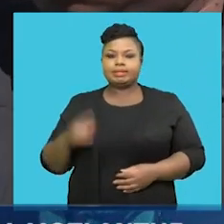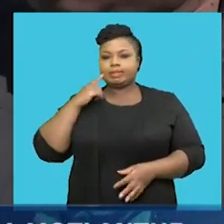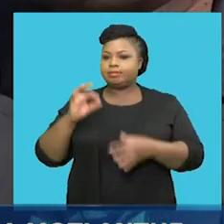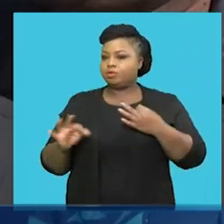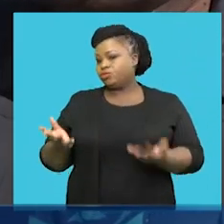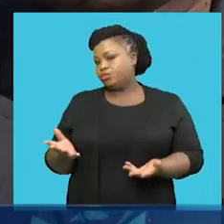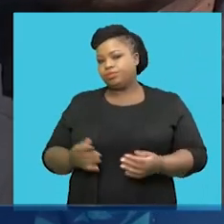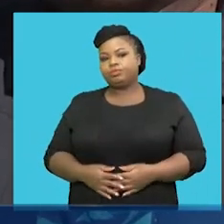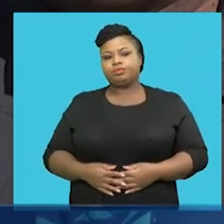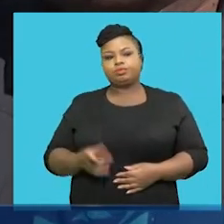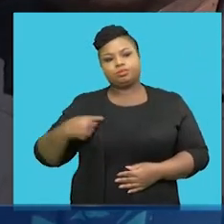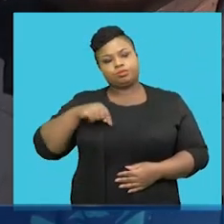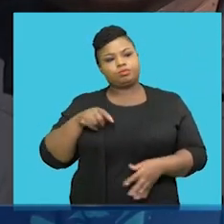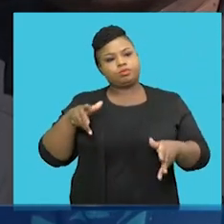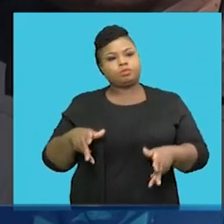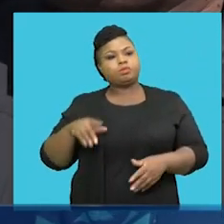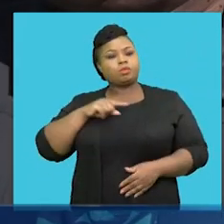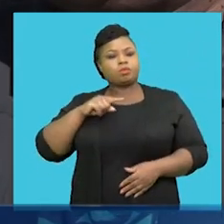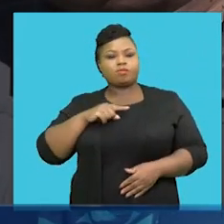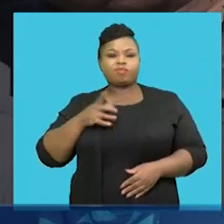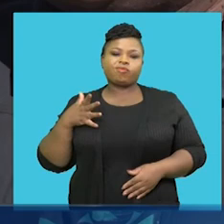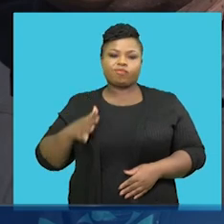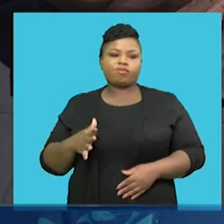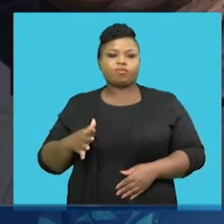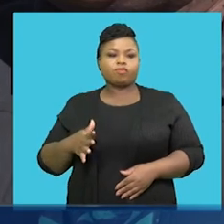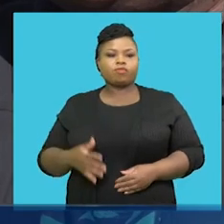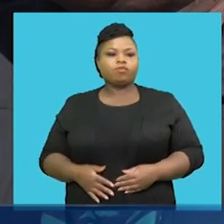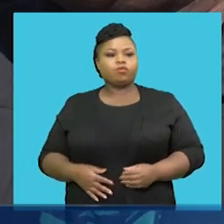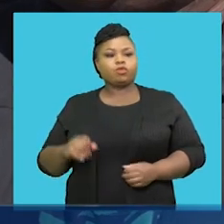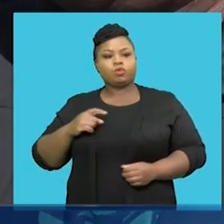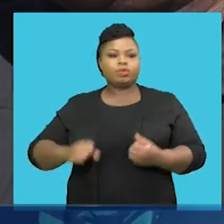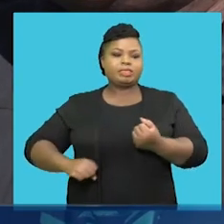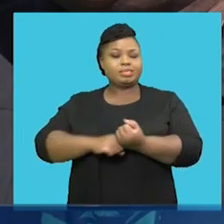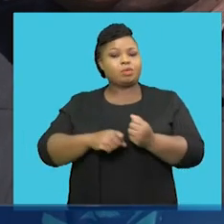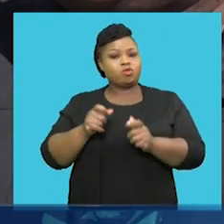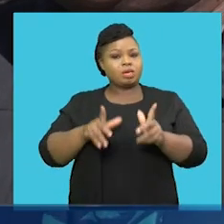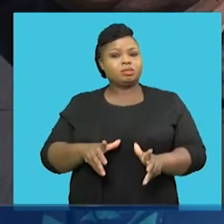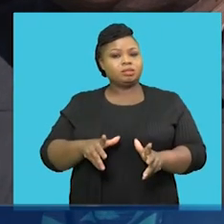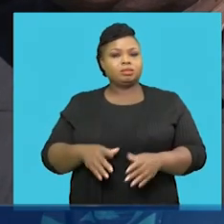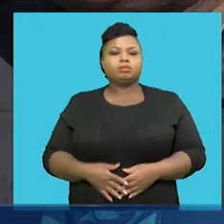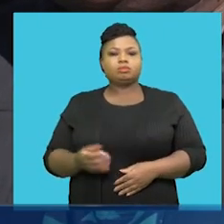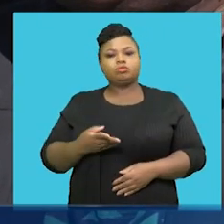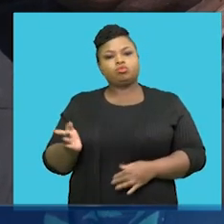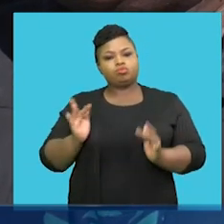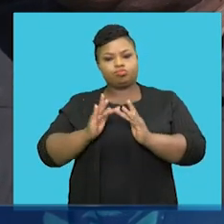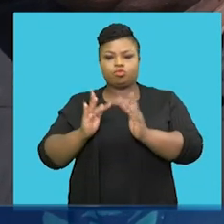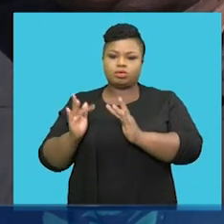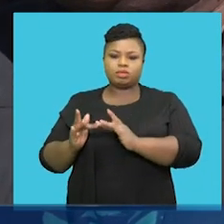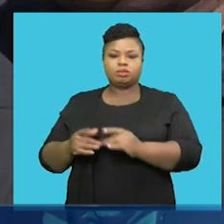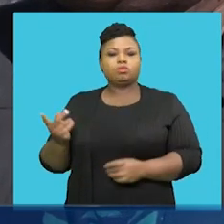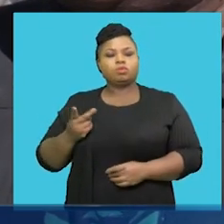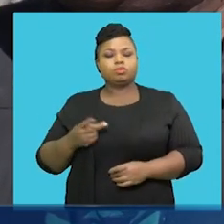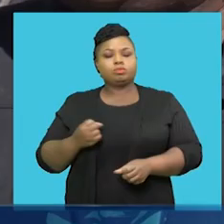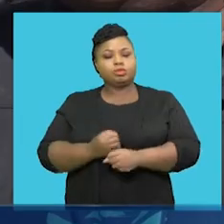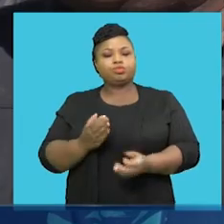language, we are here just to touch base with our support base and to ensure